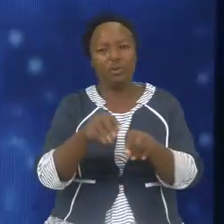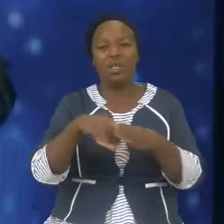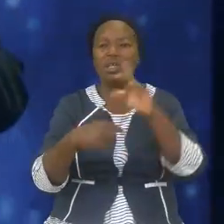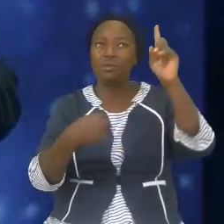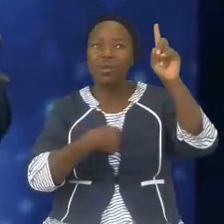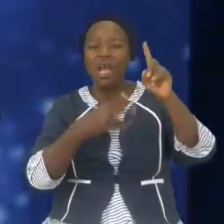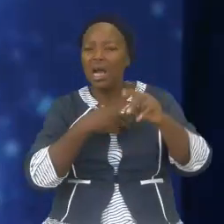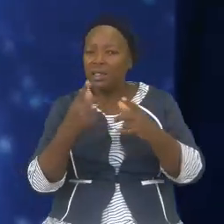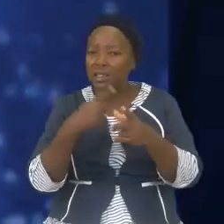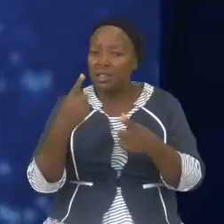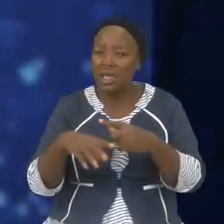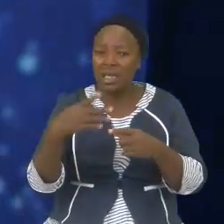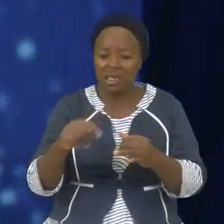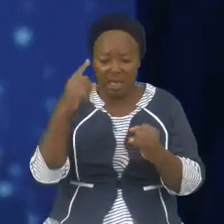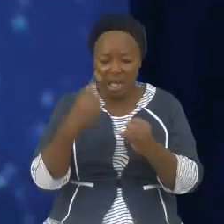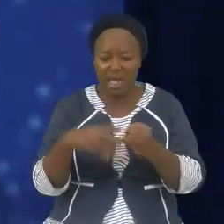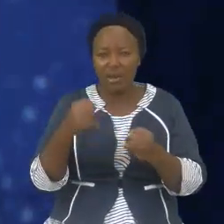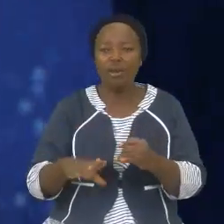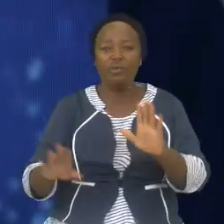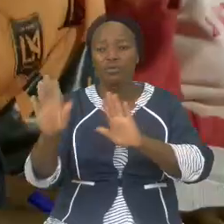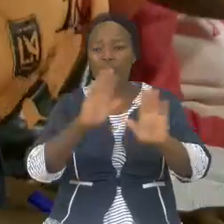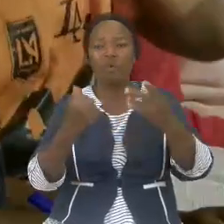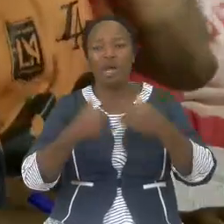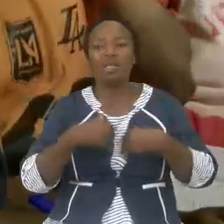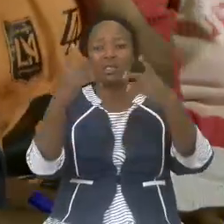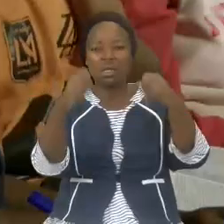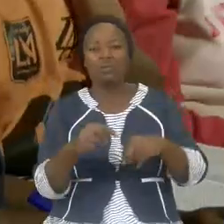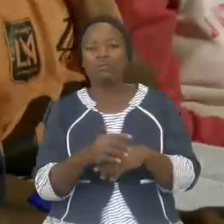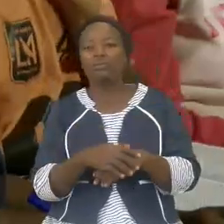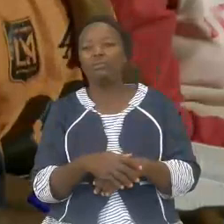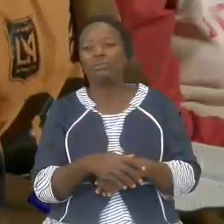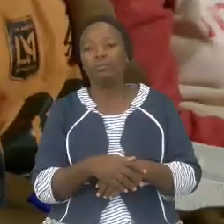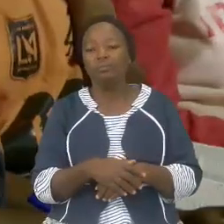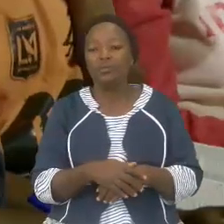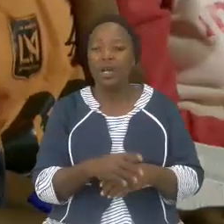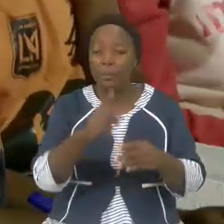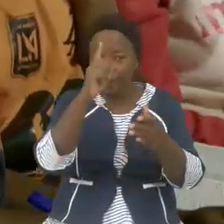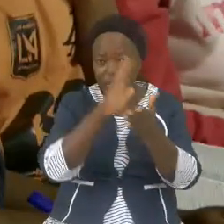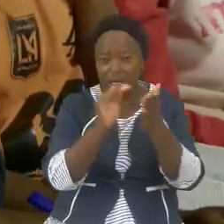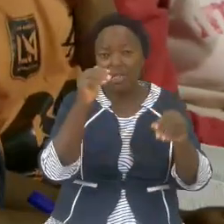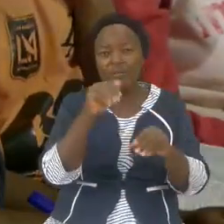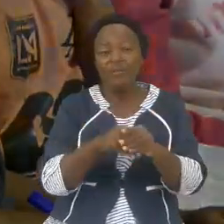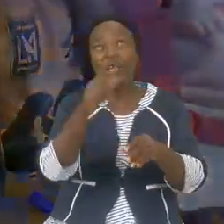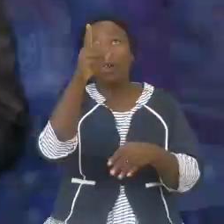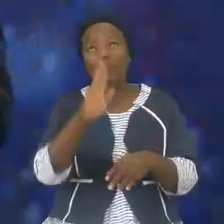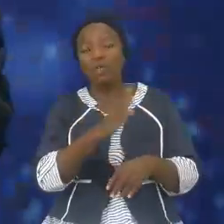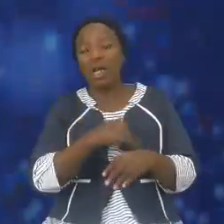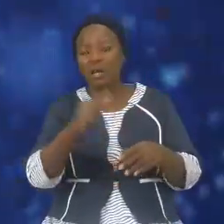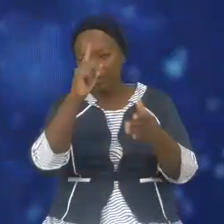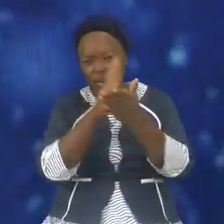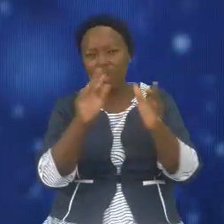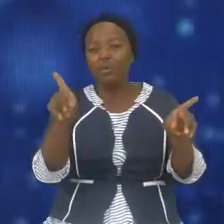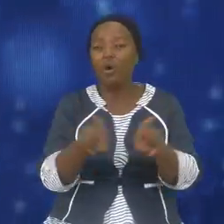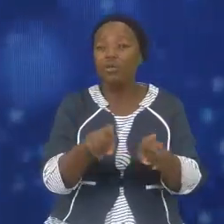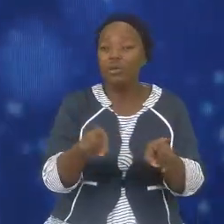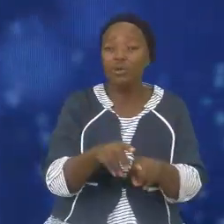then the end of your trouble has come. Believe in God and believe also